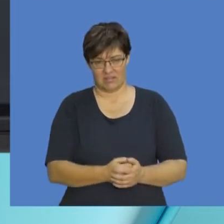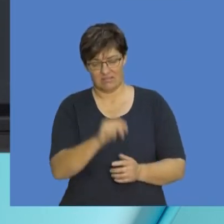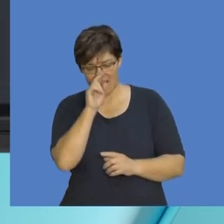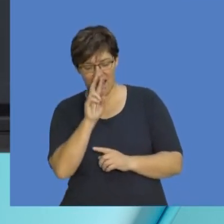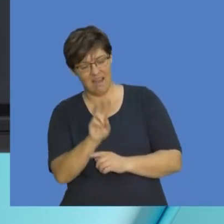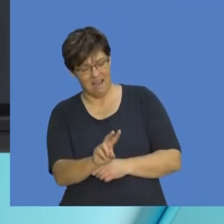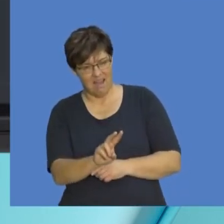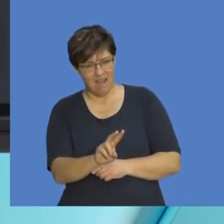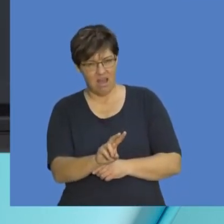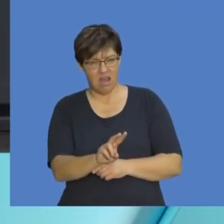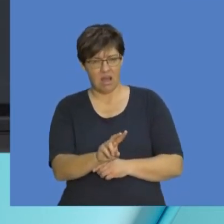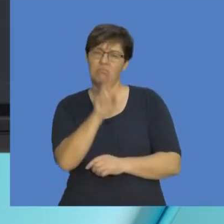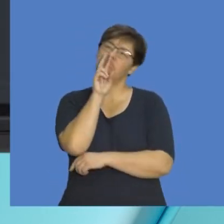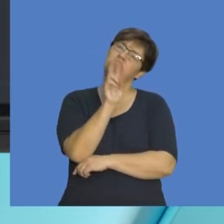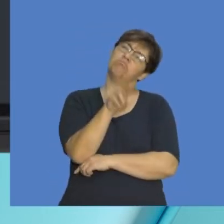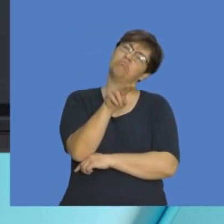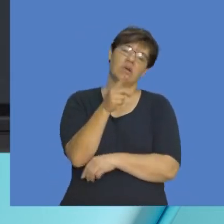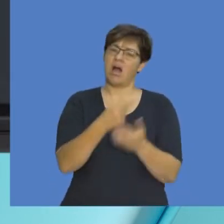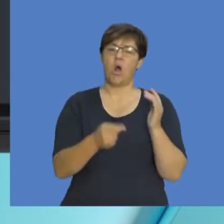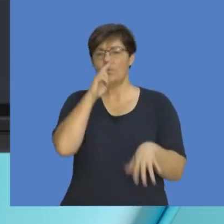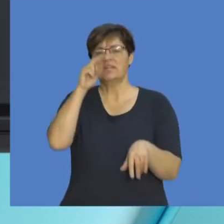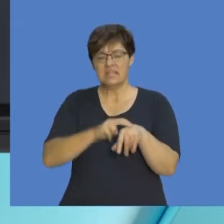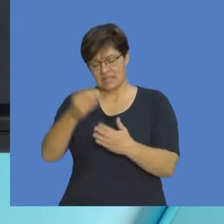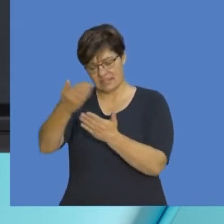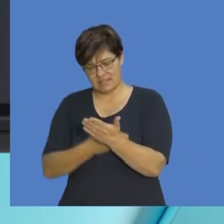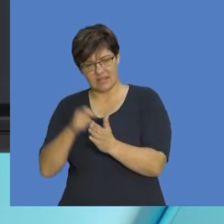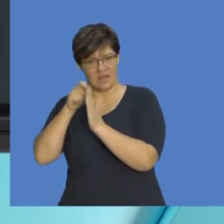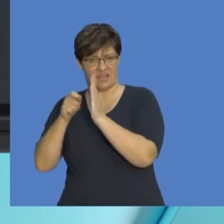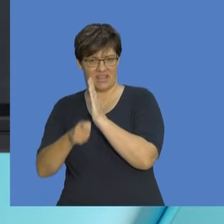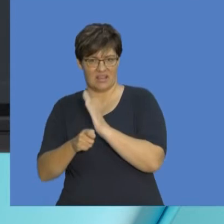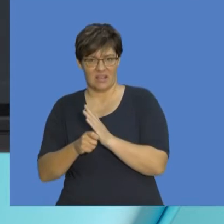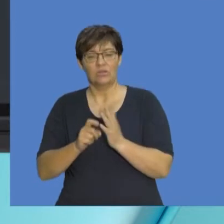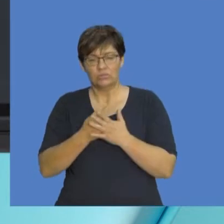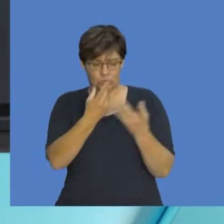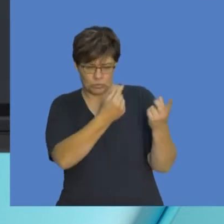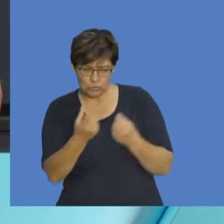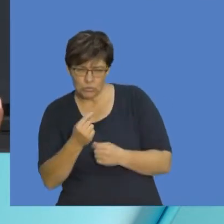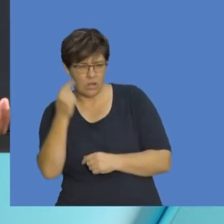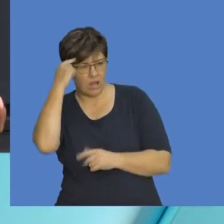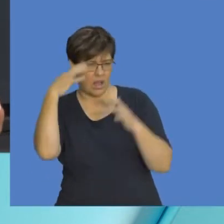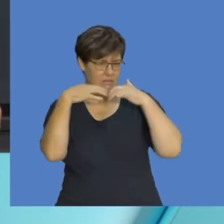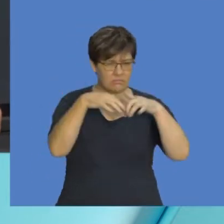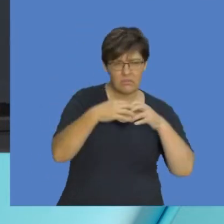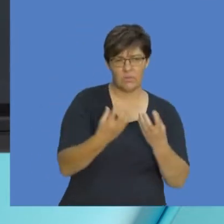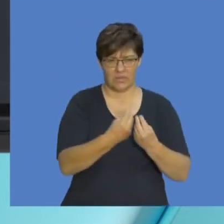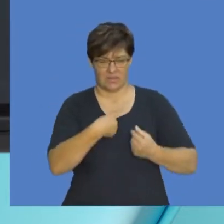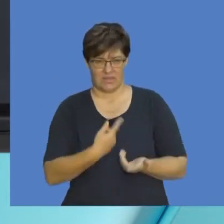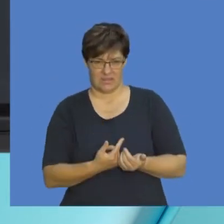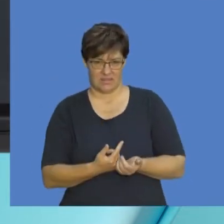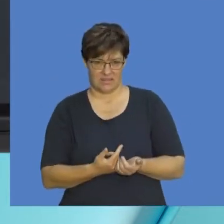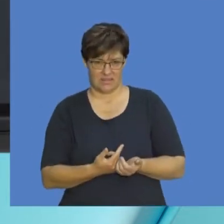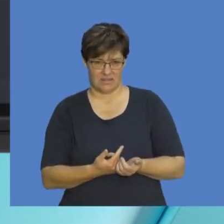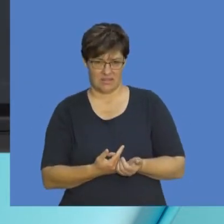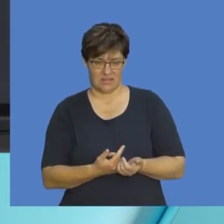we just look at. You need a pen and paper to try some of the problem, to think with me. Think a little